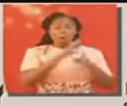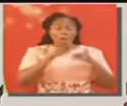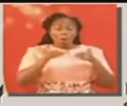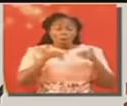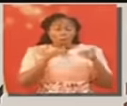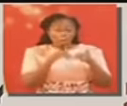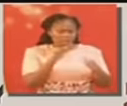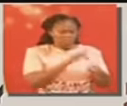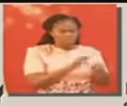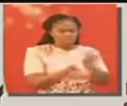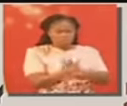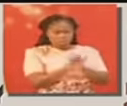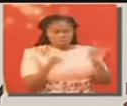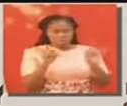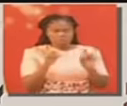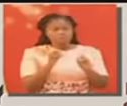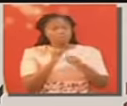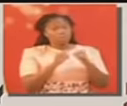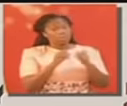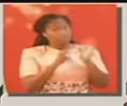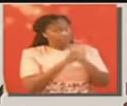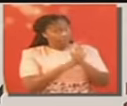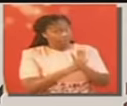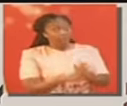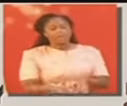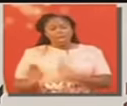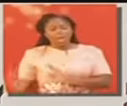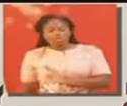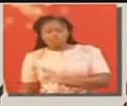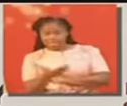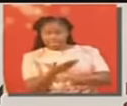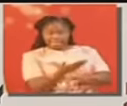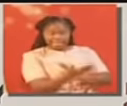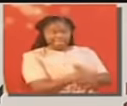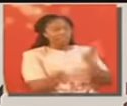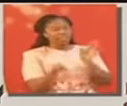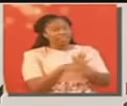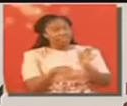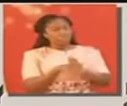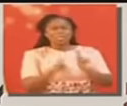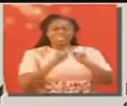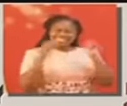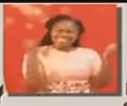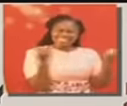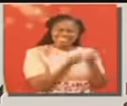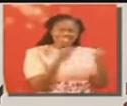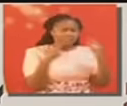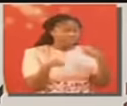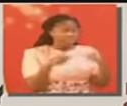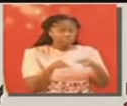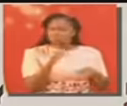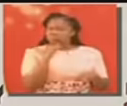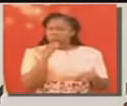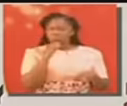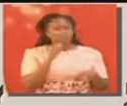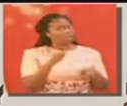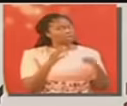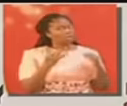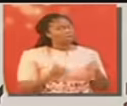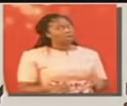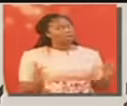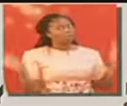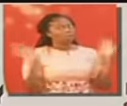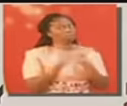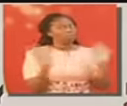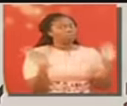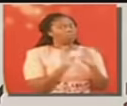sports, like cricket, football, team sports, are not allowed at this point in time. Public pools